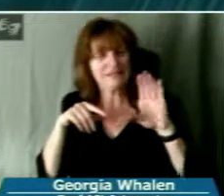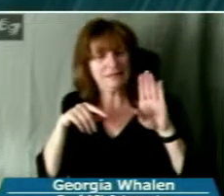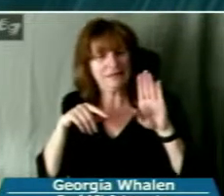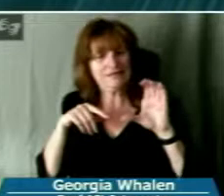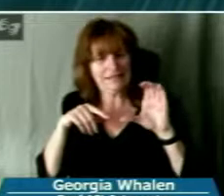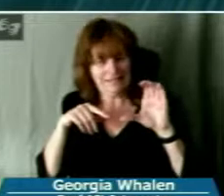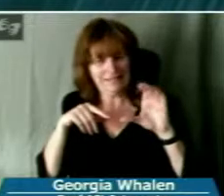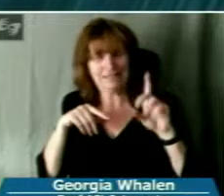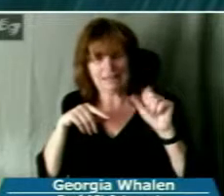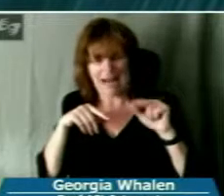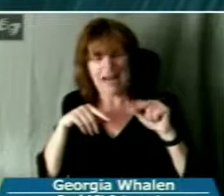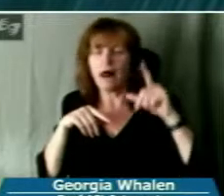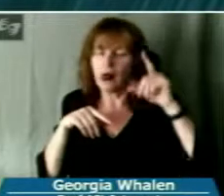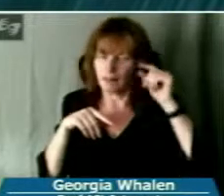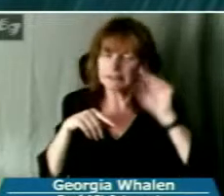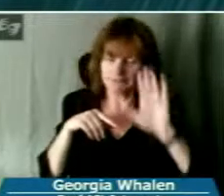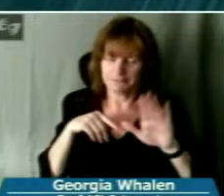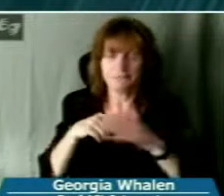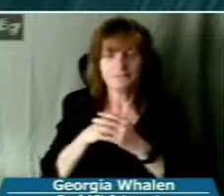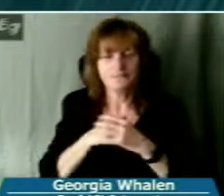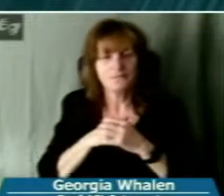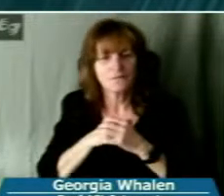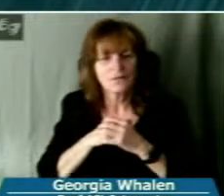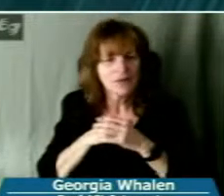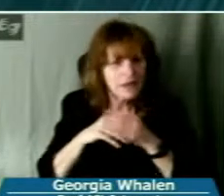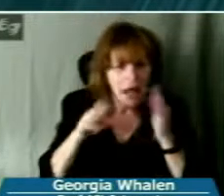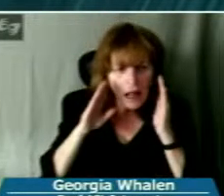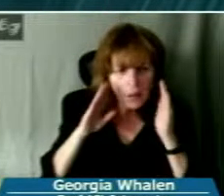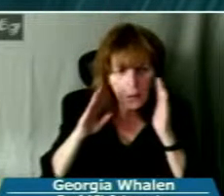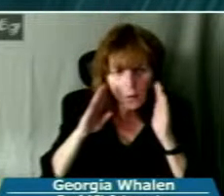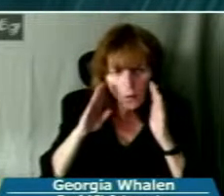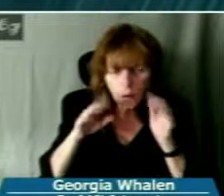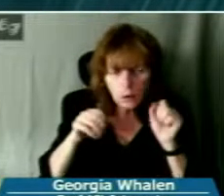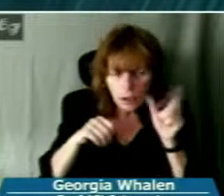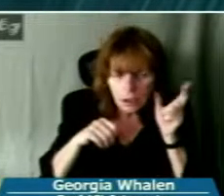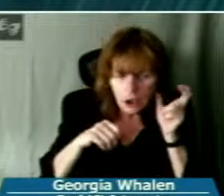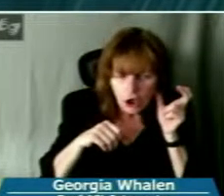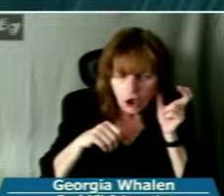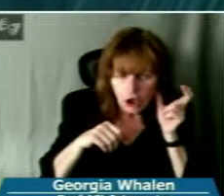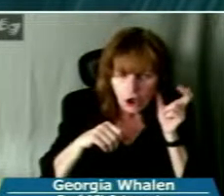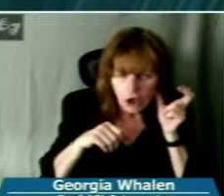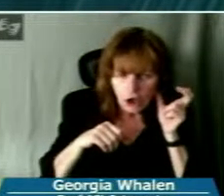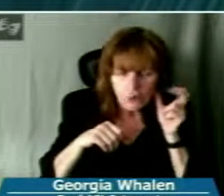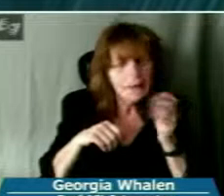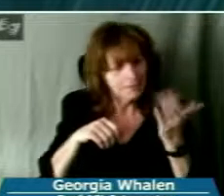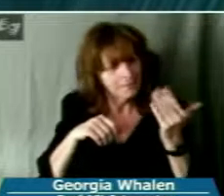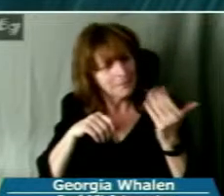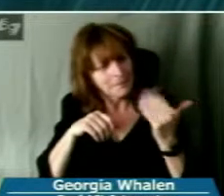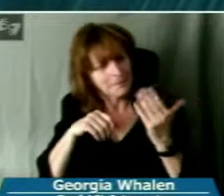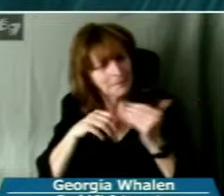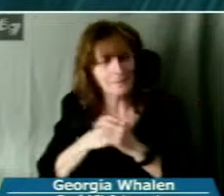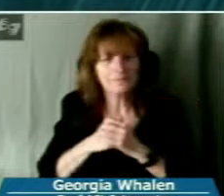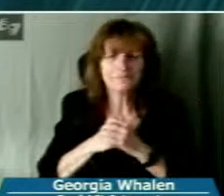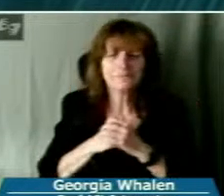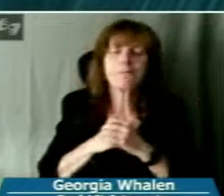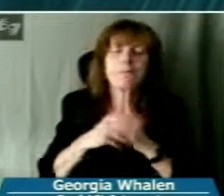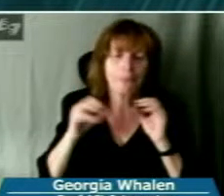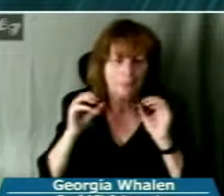you can go ahead. Hi, everyone. Can you hear me okay? Yes, we can. Go ahead. Thanks, Jasmine. All